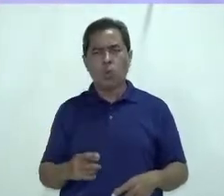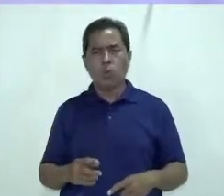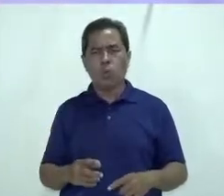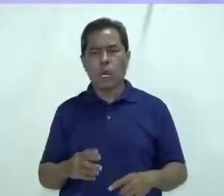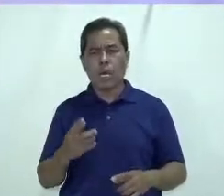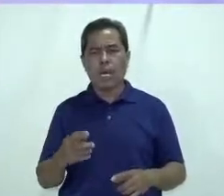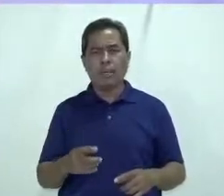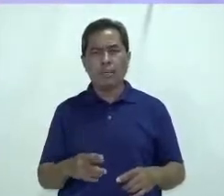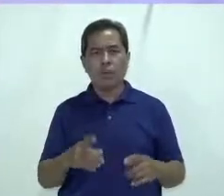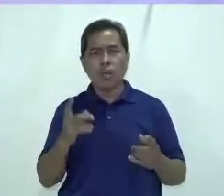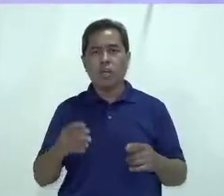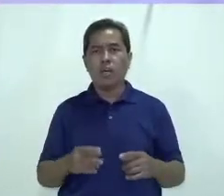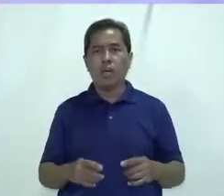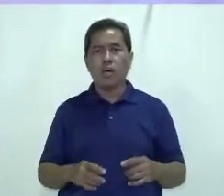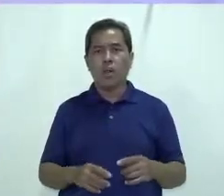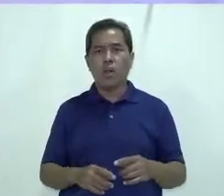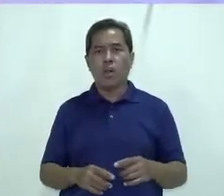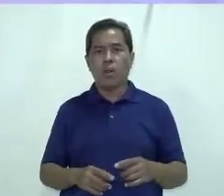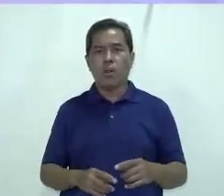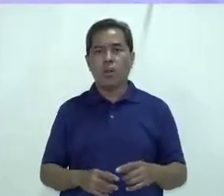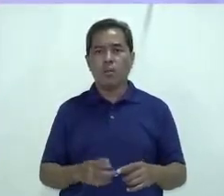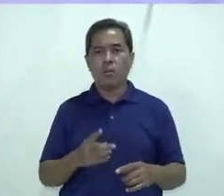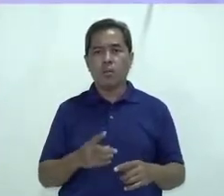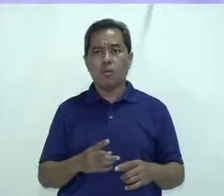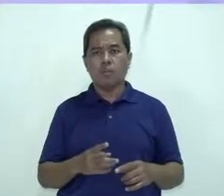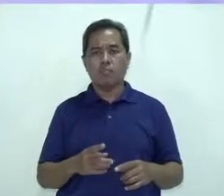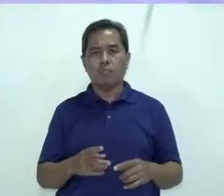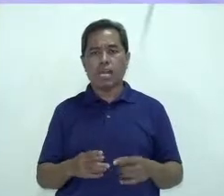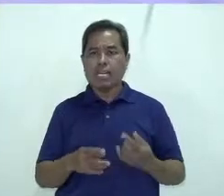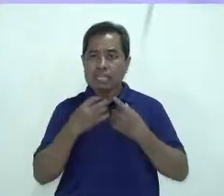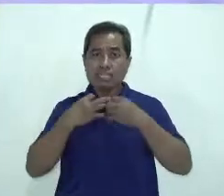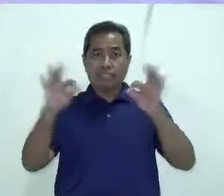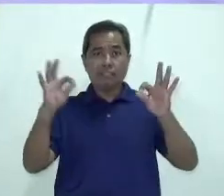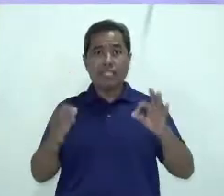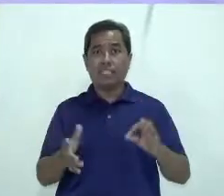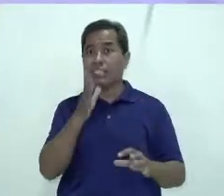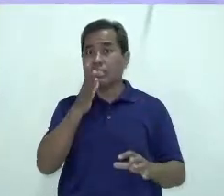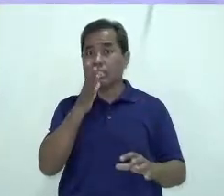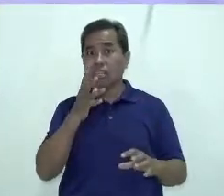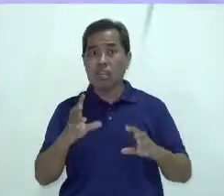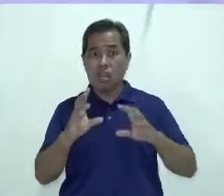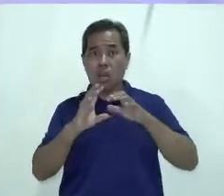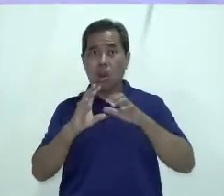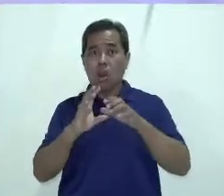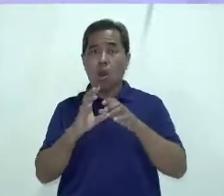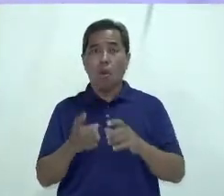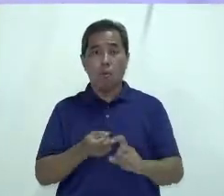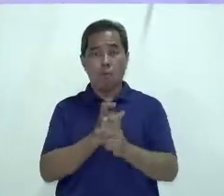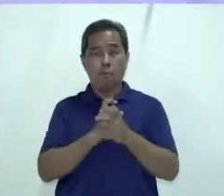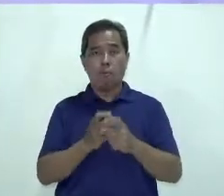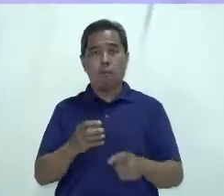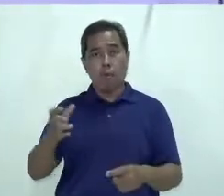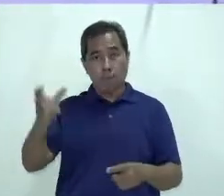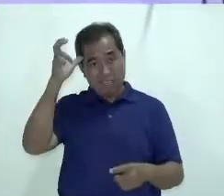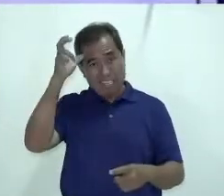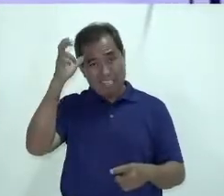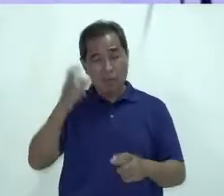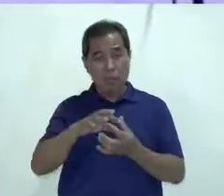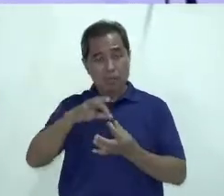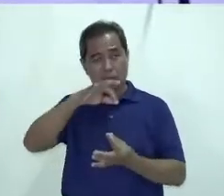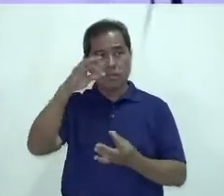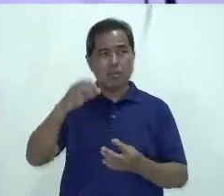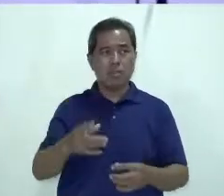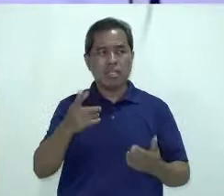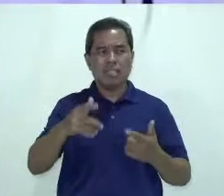they stopped, cast it out, and set her free from that demonic spirit.